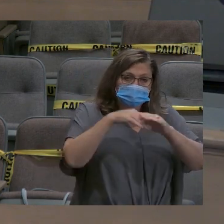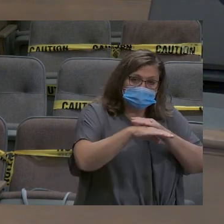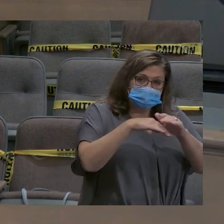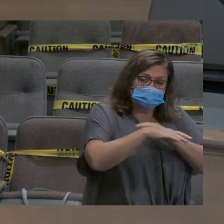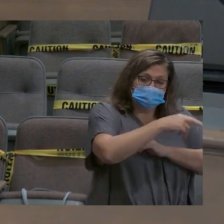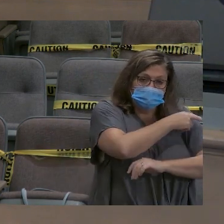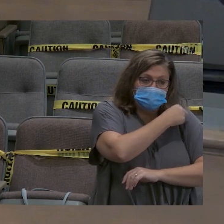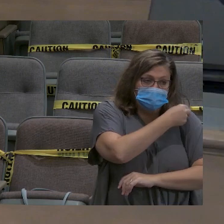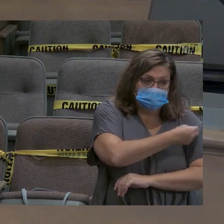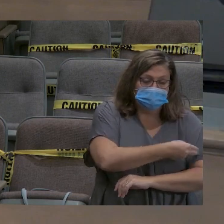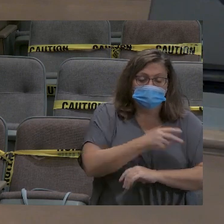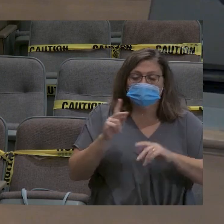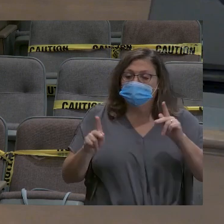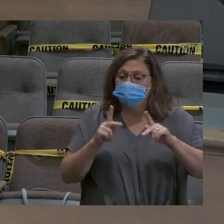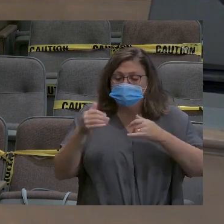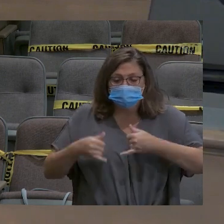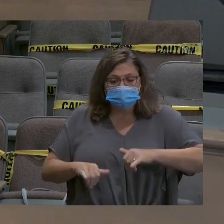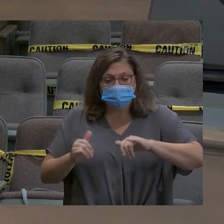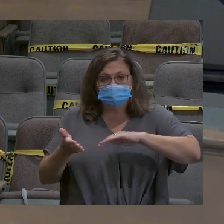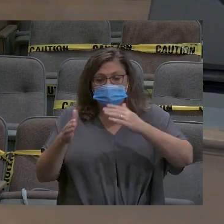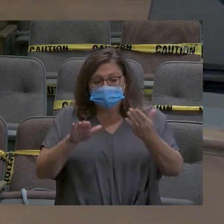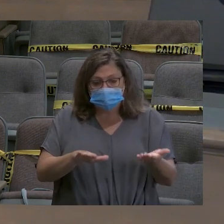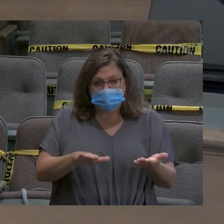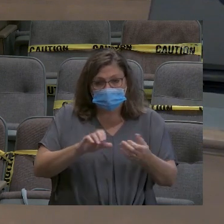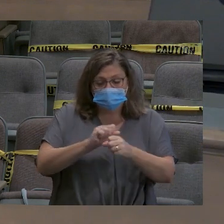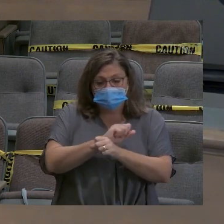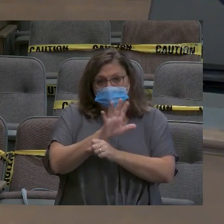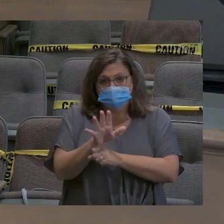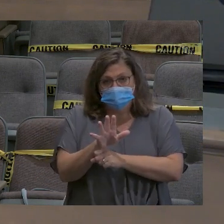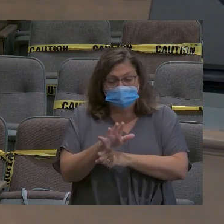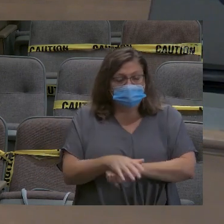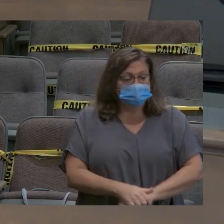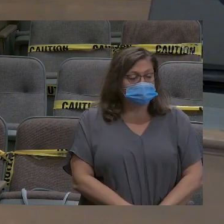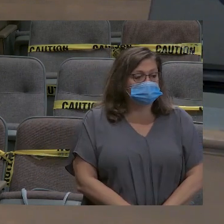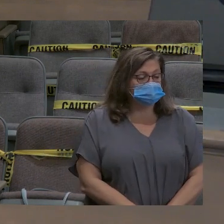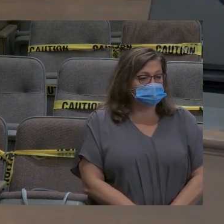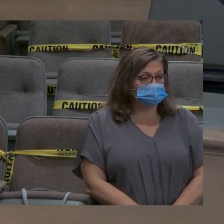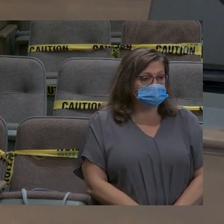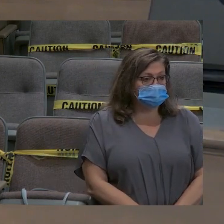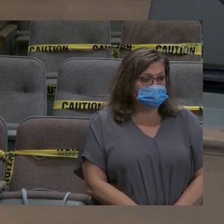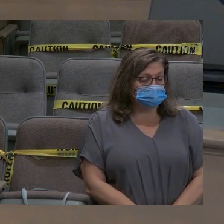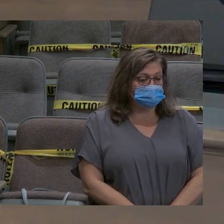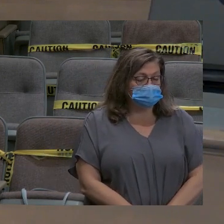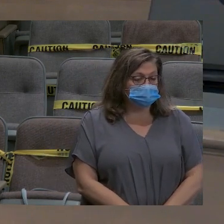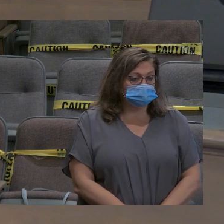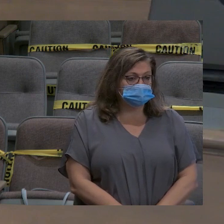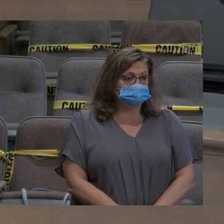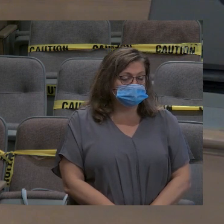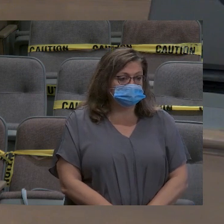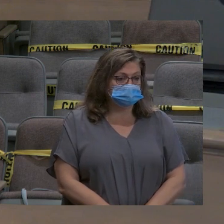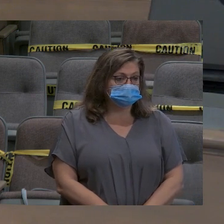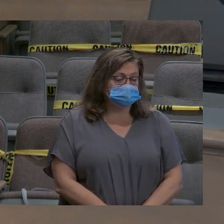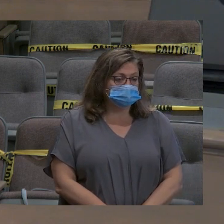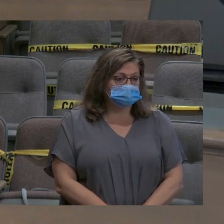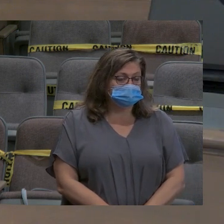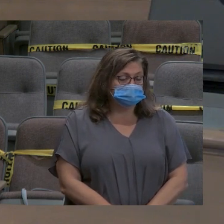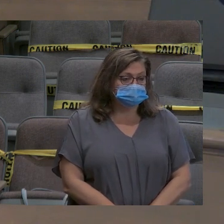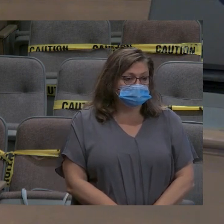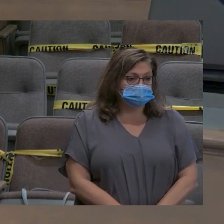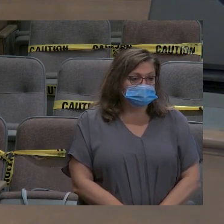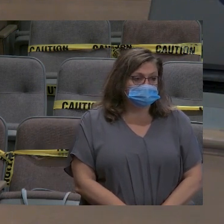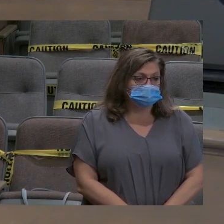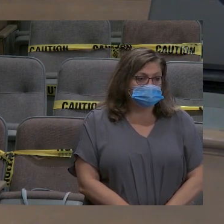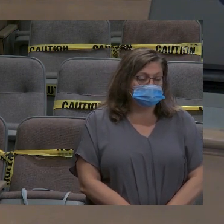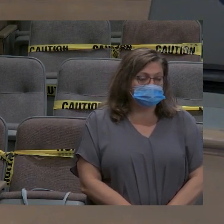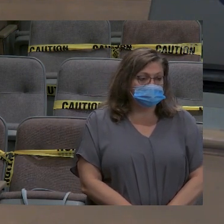with COVID-19. People are still dying with COVID-19. The worst of this pandemic might very well